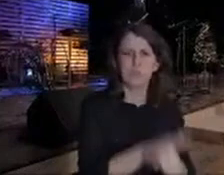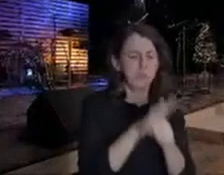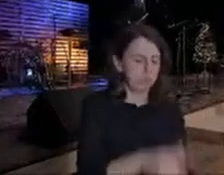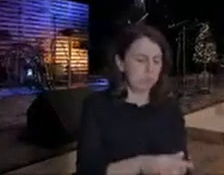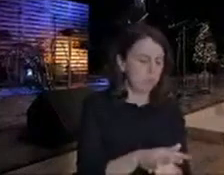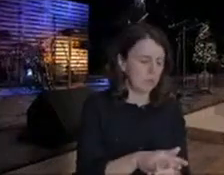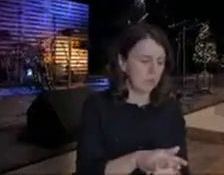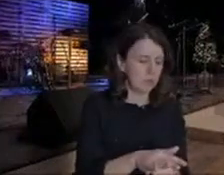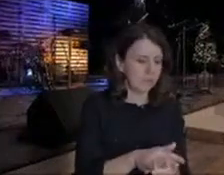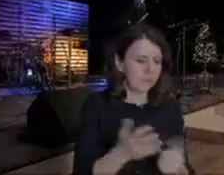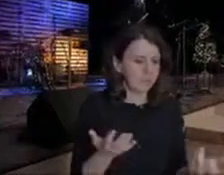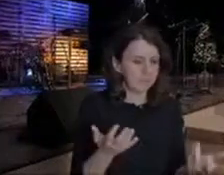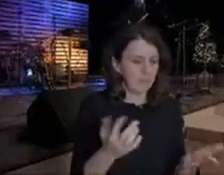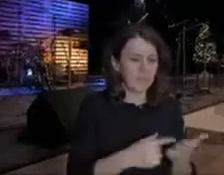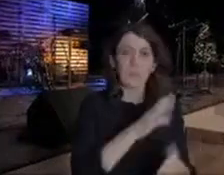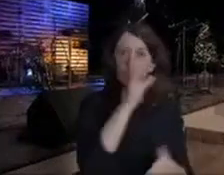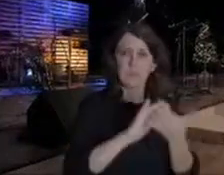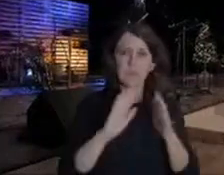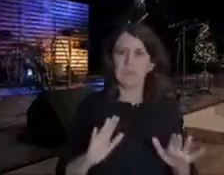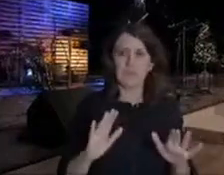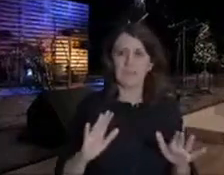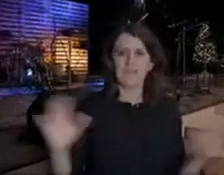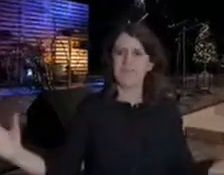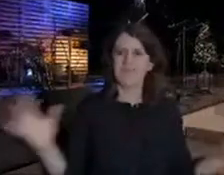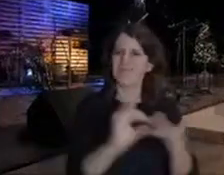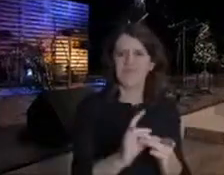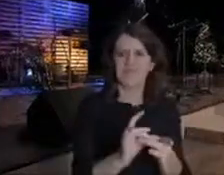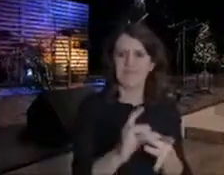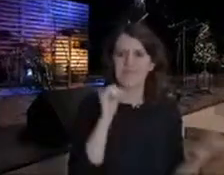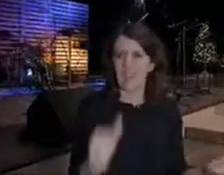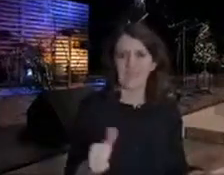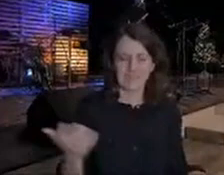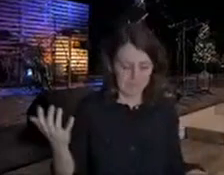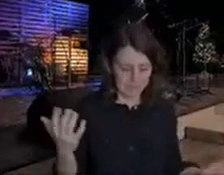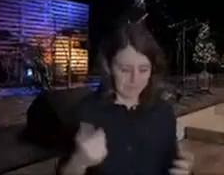like, you know, sometimes Christmas and peace just don't sound all that compatible.